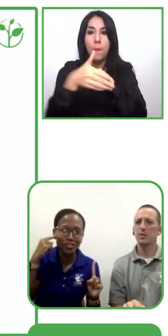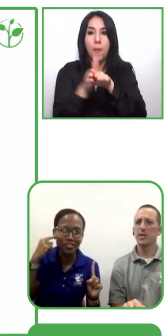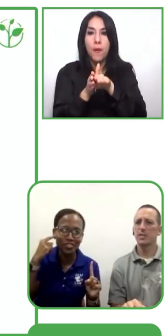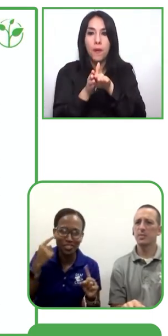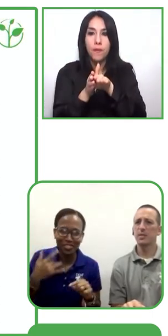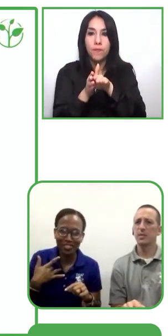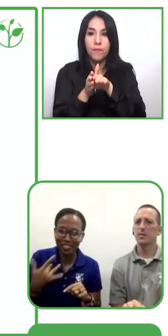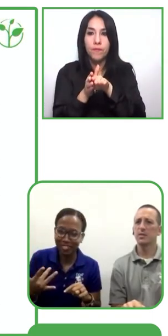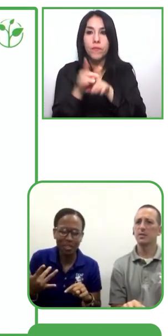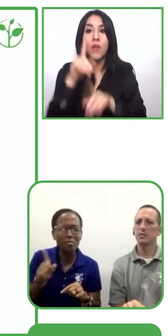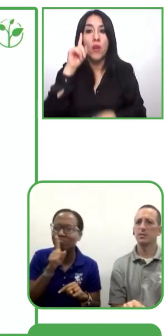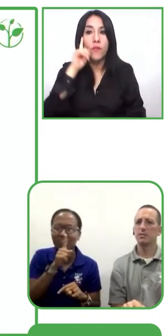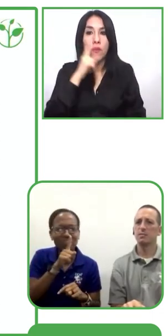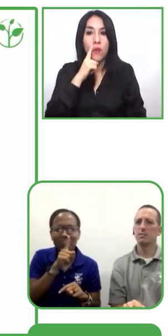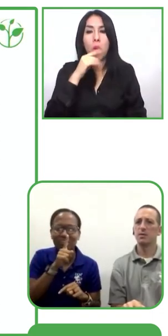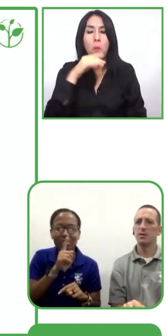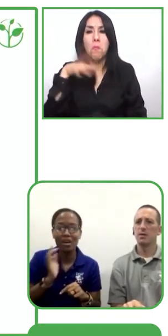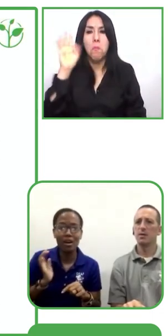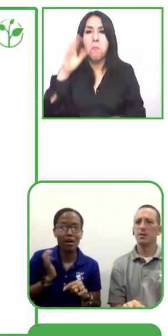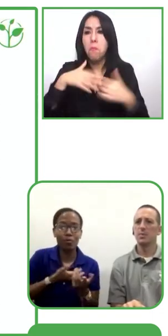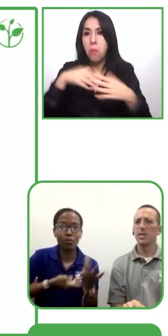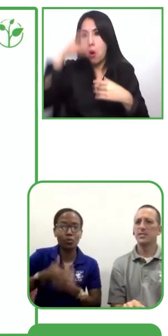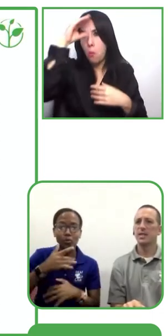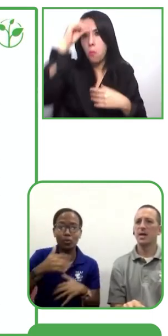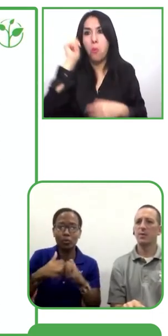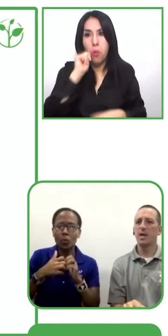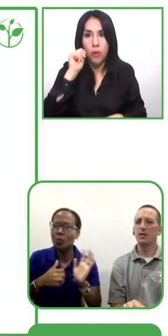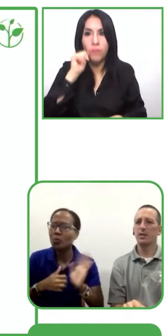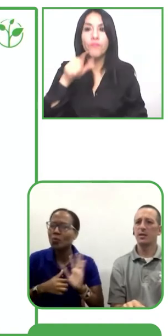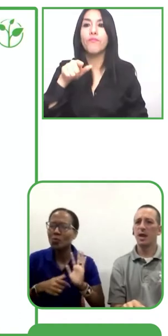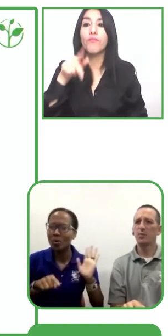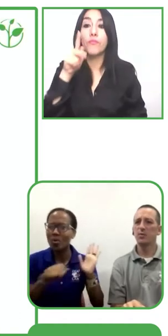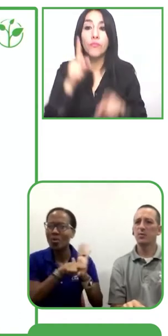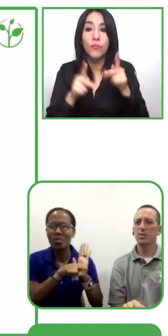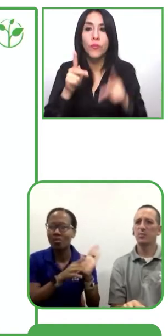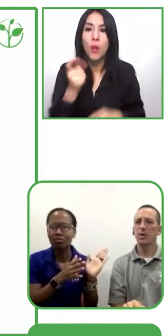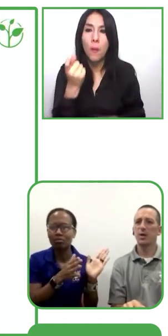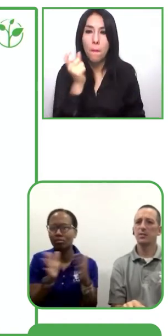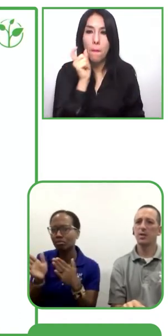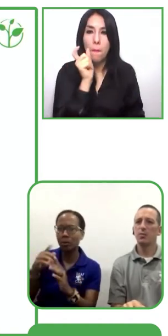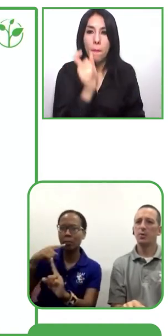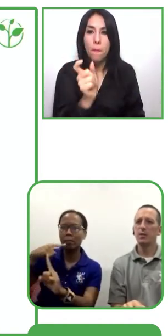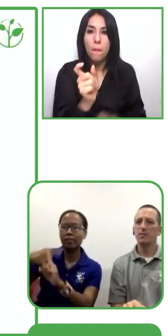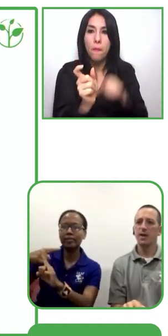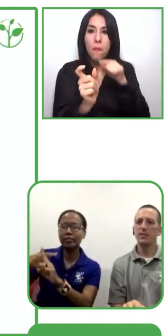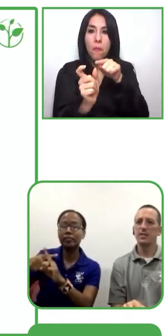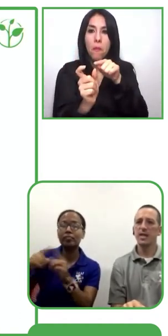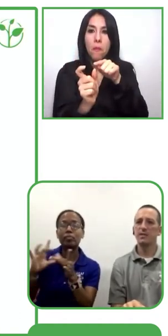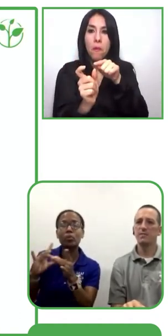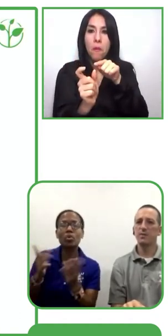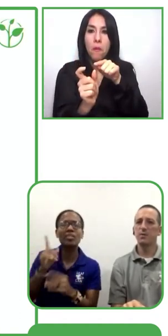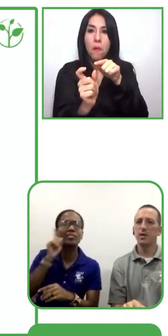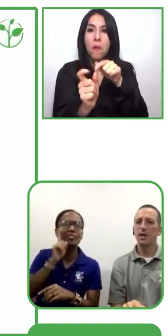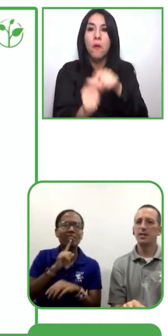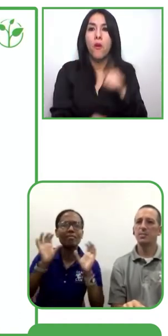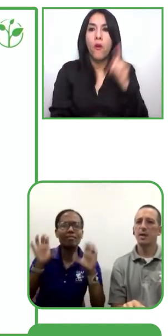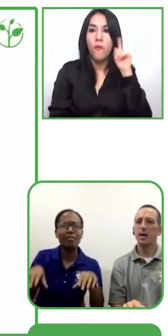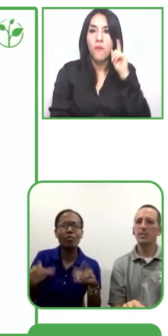But that's not reality. Our social enterprise redefines a negative view and tells a positive message that a deaf person can do